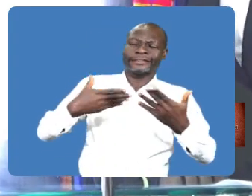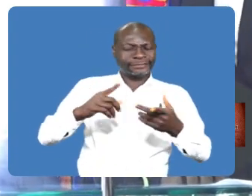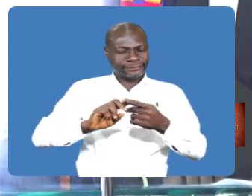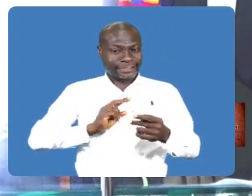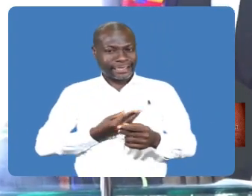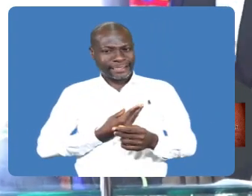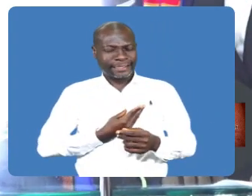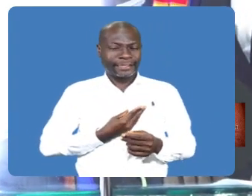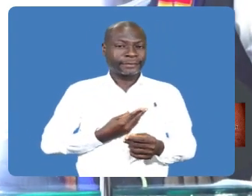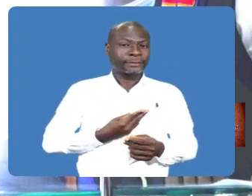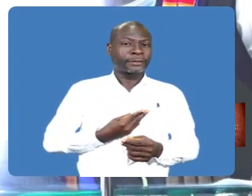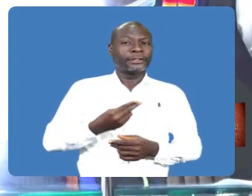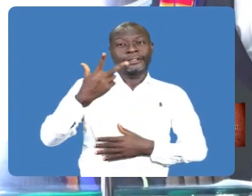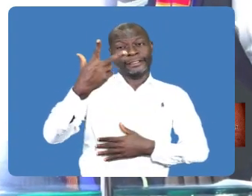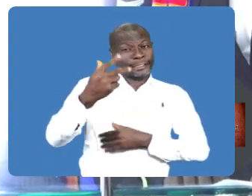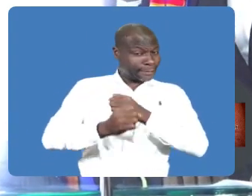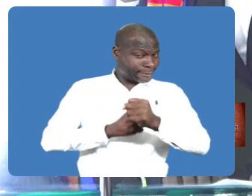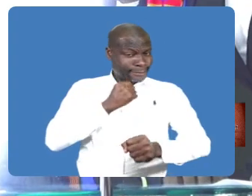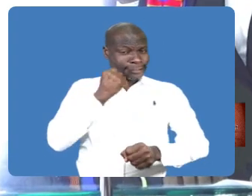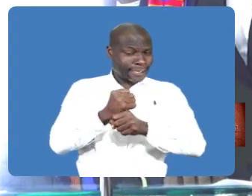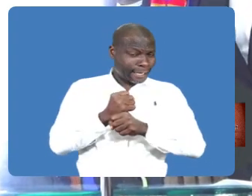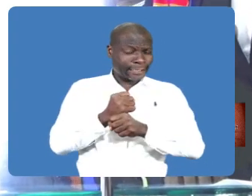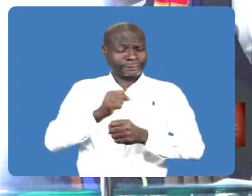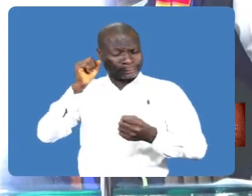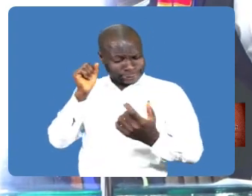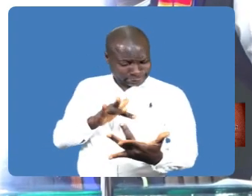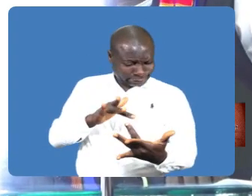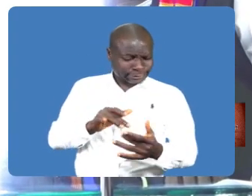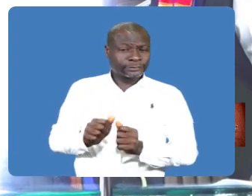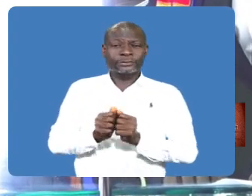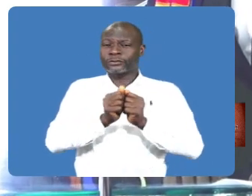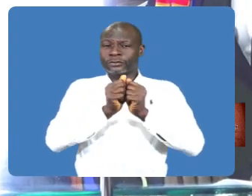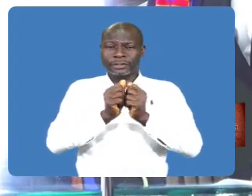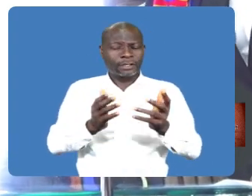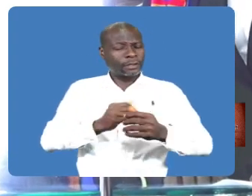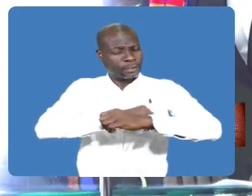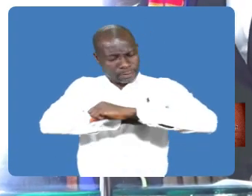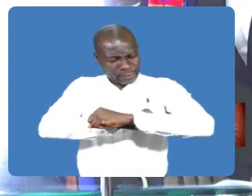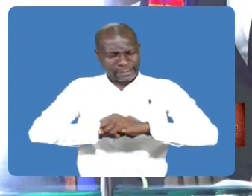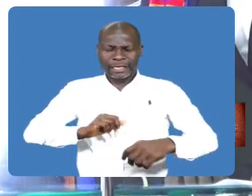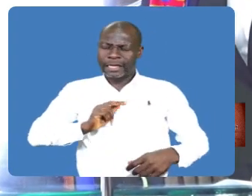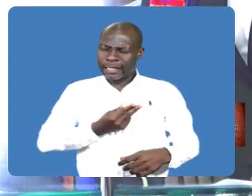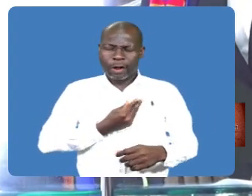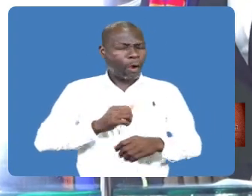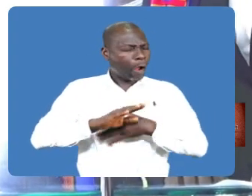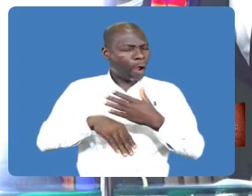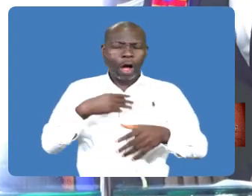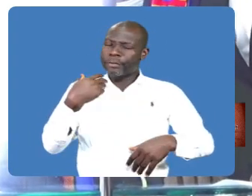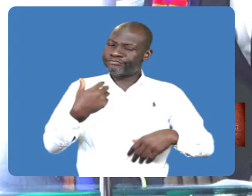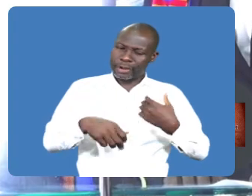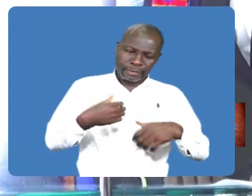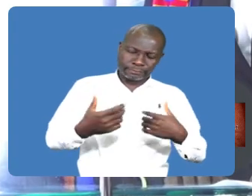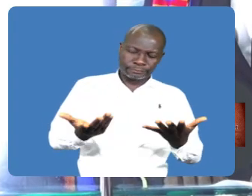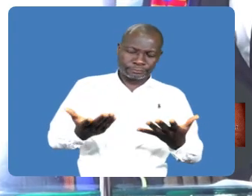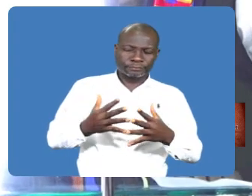us. Through this 3-year journey, he, God, has been with us, protected us, and delivered us from